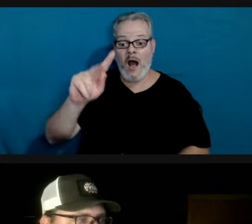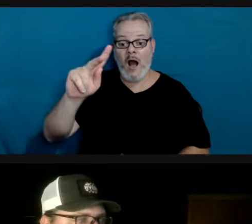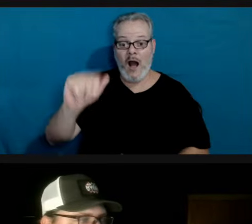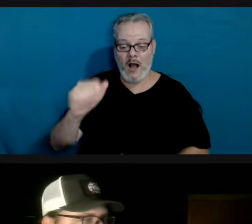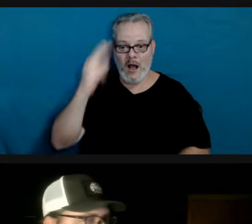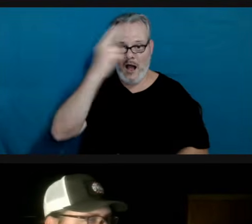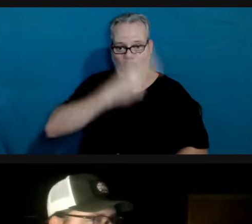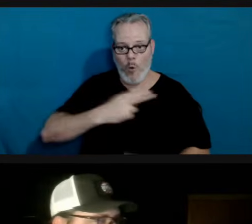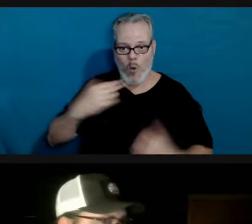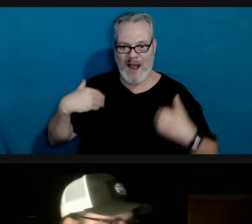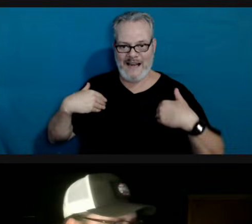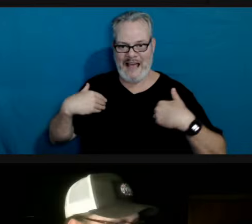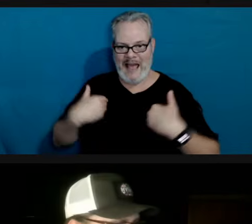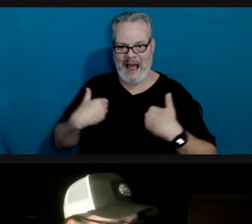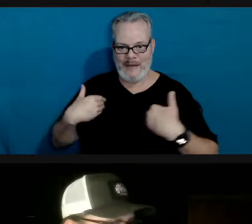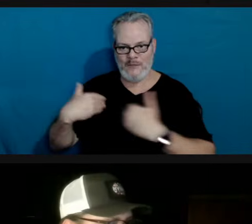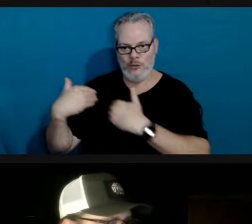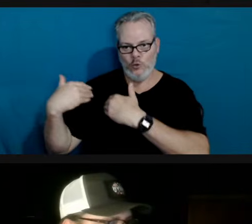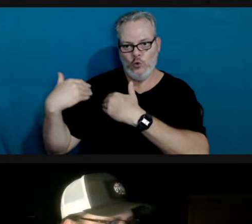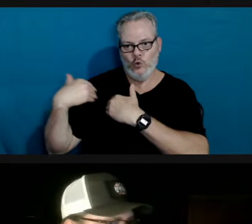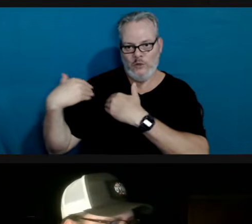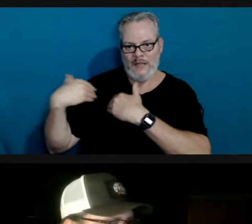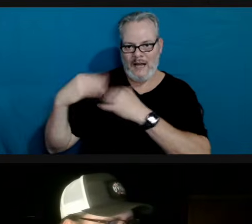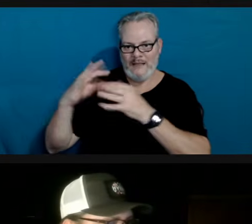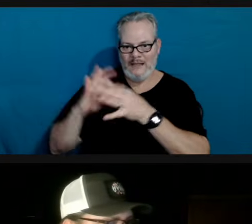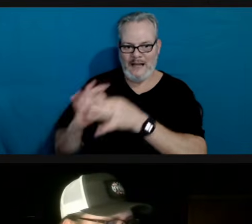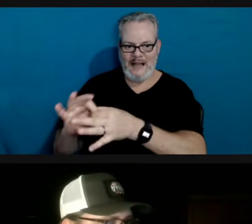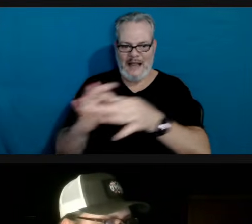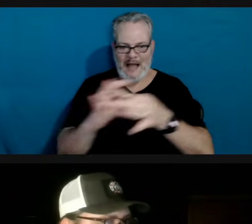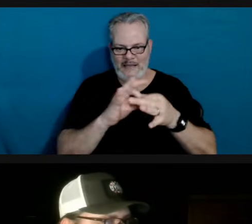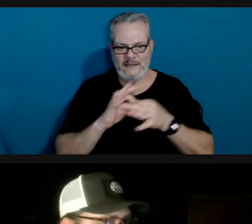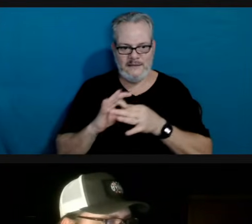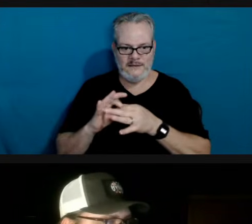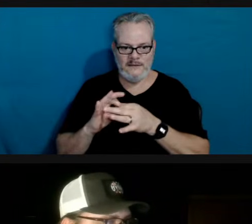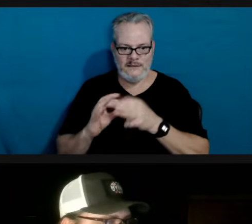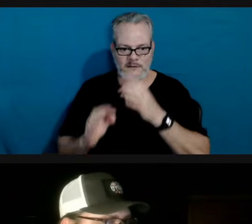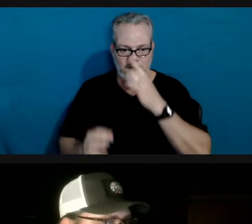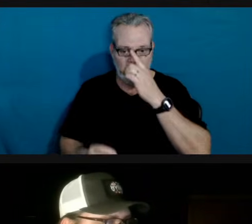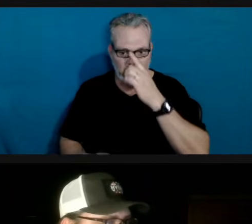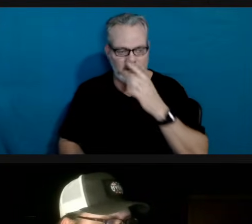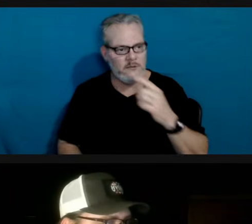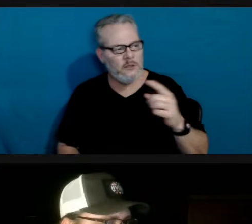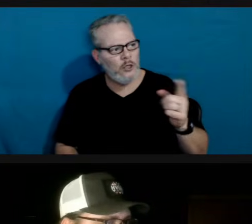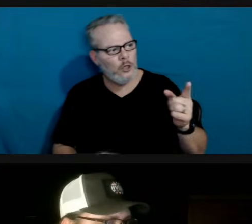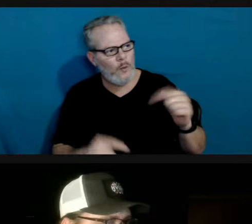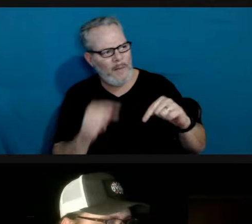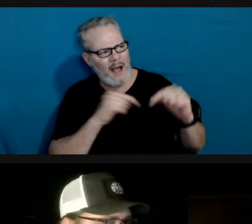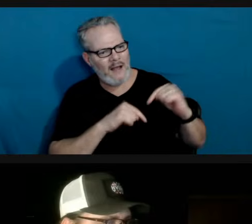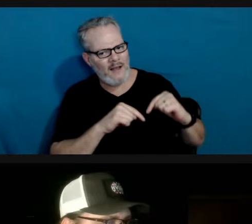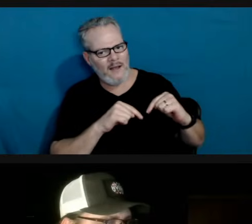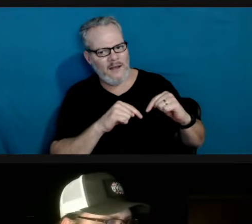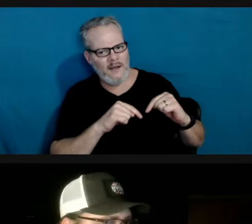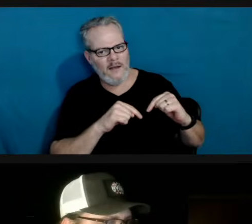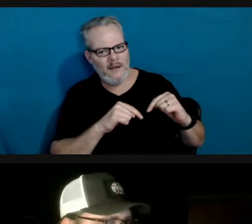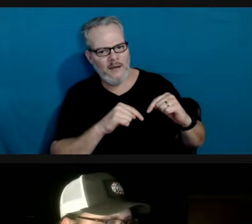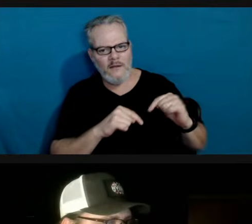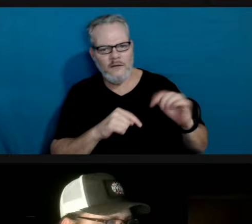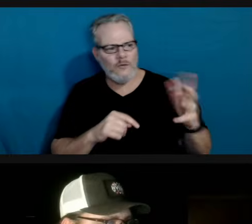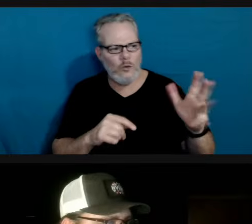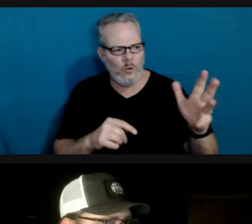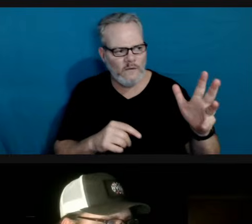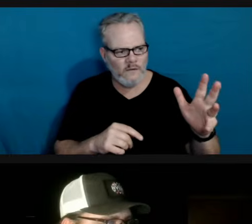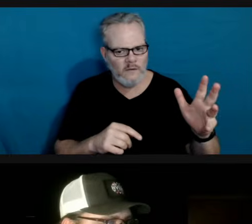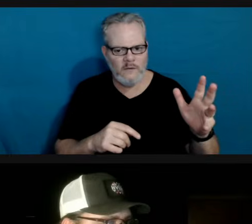Animal Kīlauea Alliance. What's that? You went back. Oh, I went back. Oh, nope, right there. I'm there.